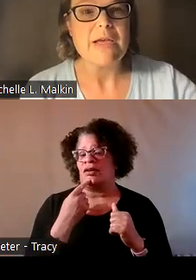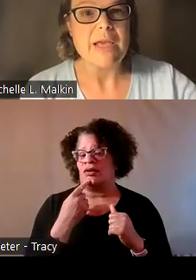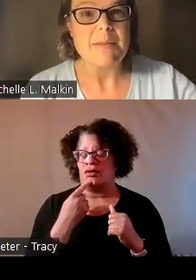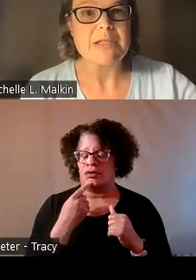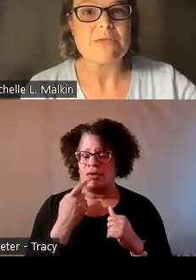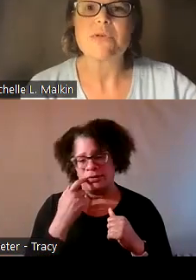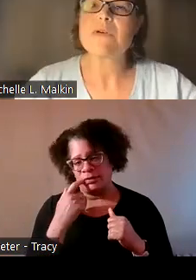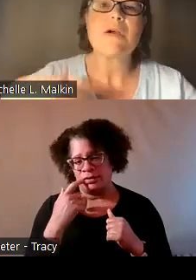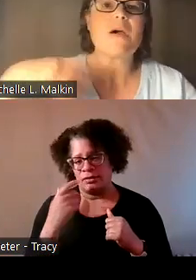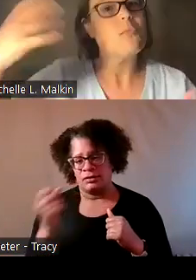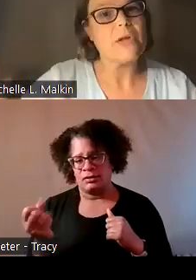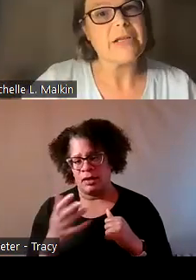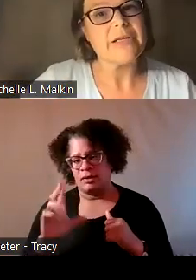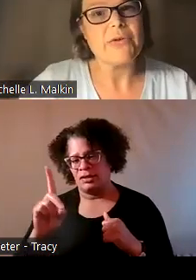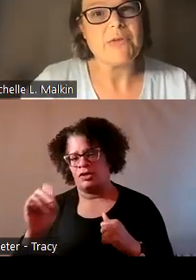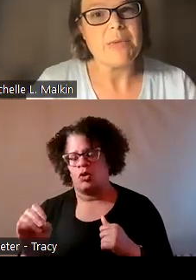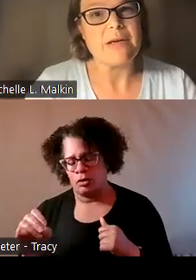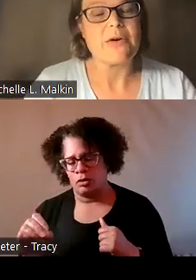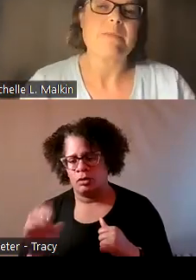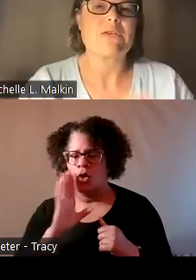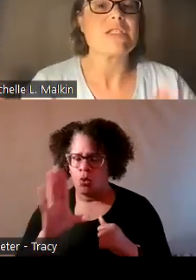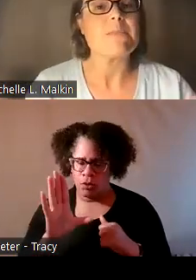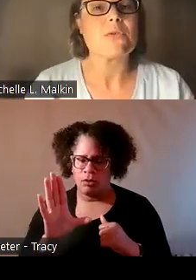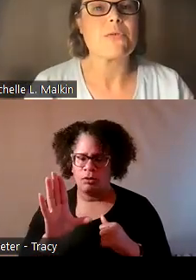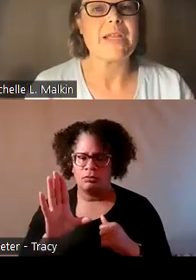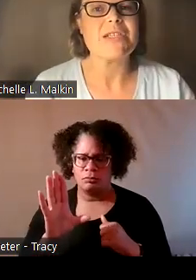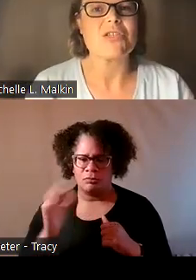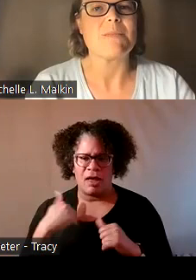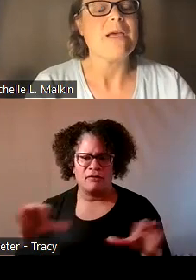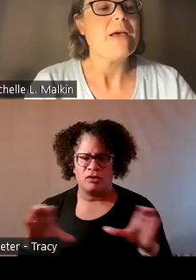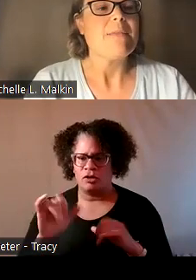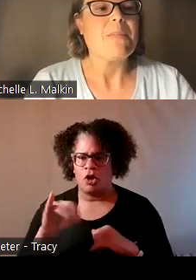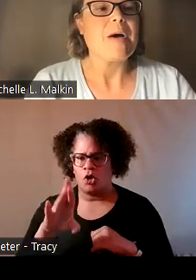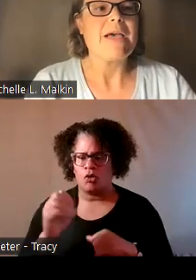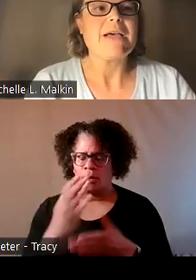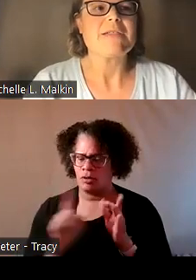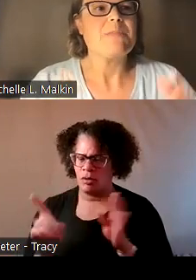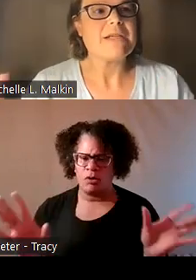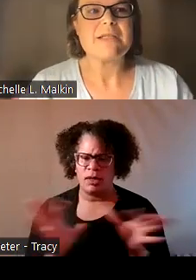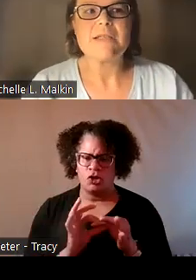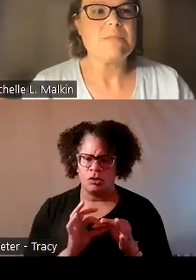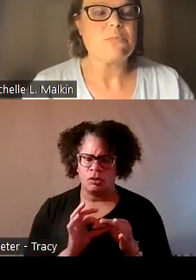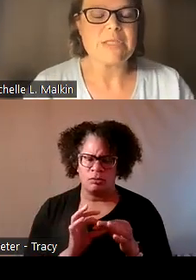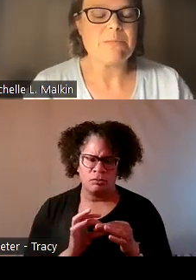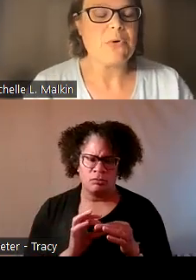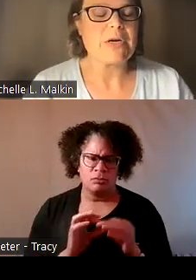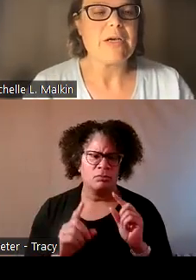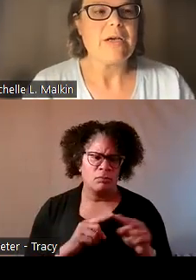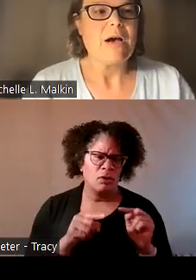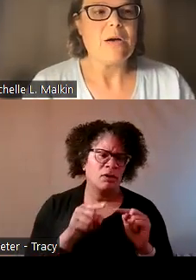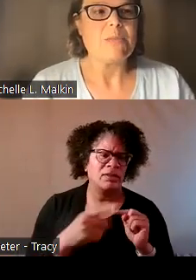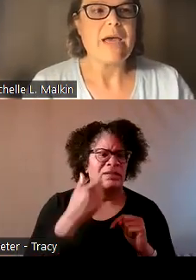of gambling disorder are more likely to have committed a crime. There's some sort of relationship. But as Banks in his recent